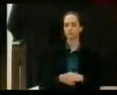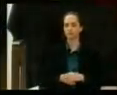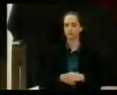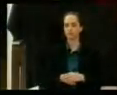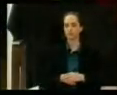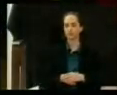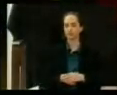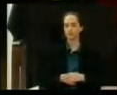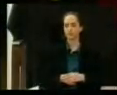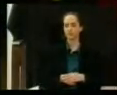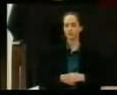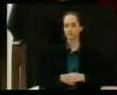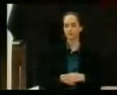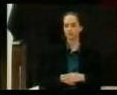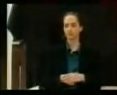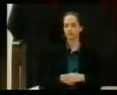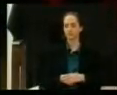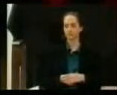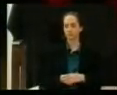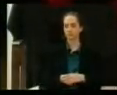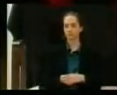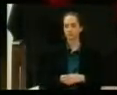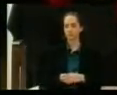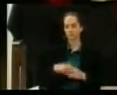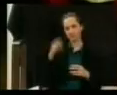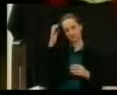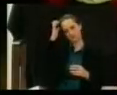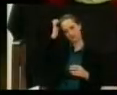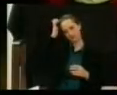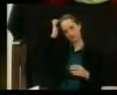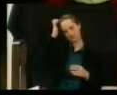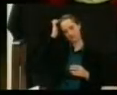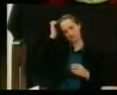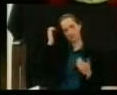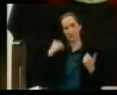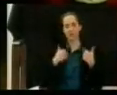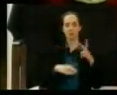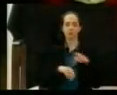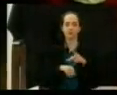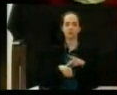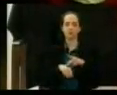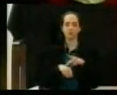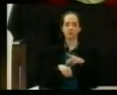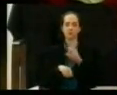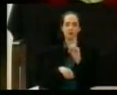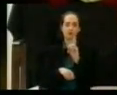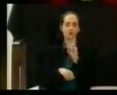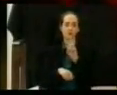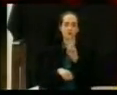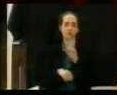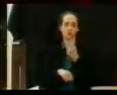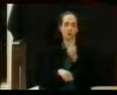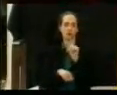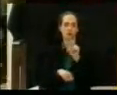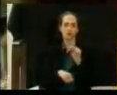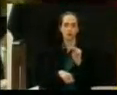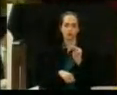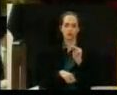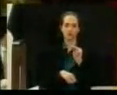Warner. Speak into the microphone, because I'm sorry. We have our principal, Mrs. Dugan. We have, you want to